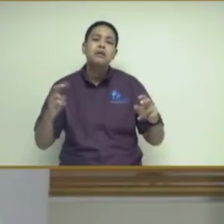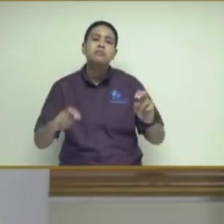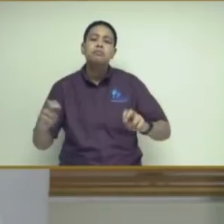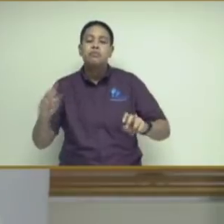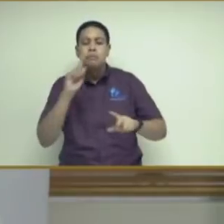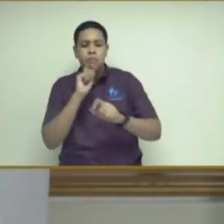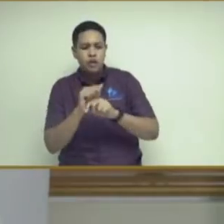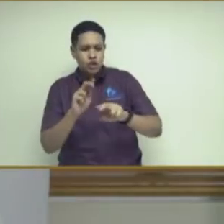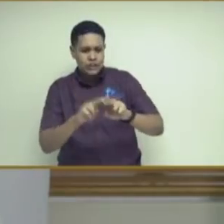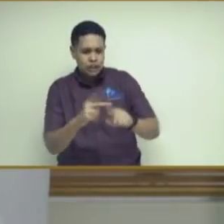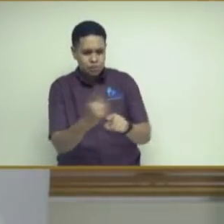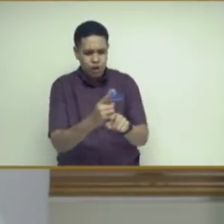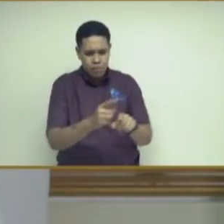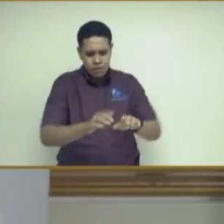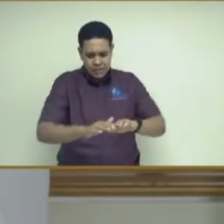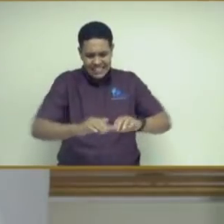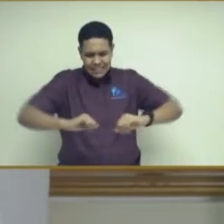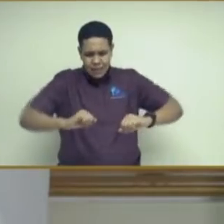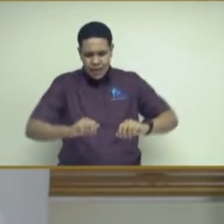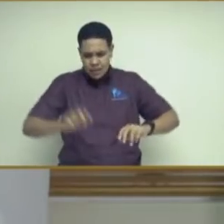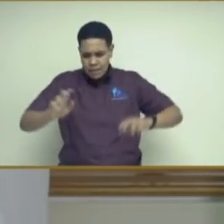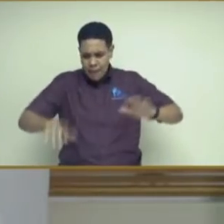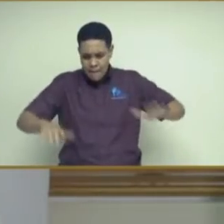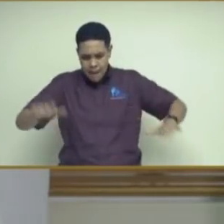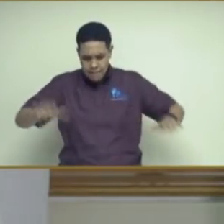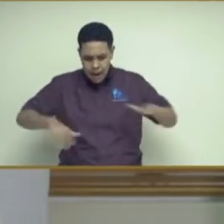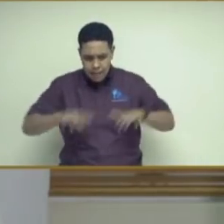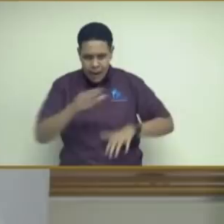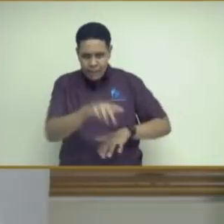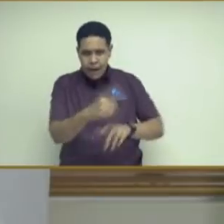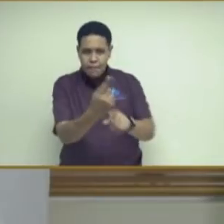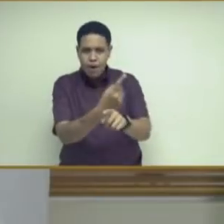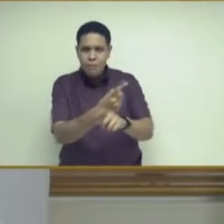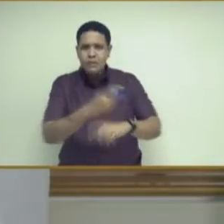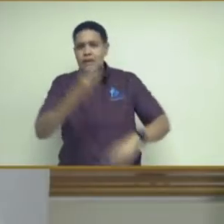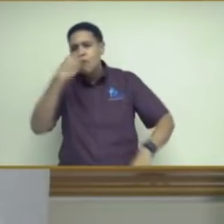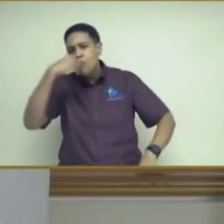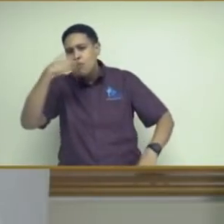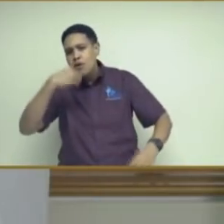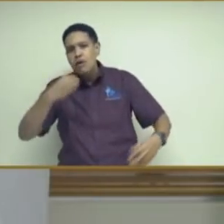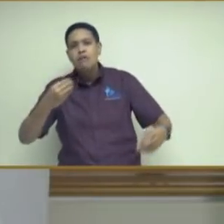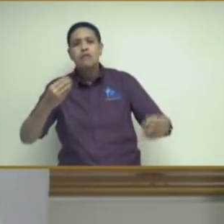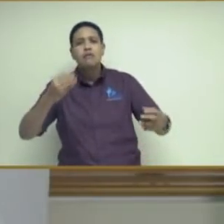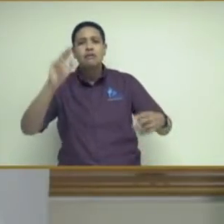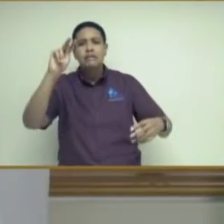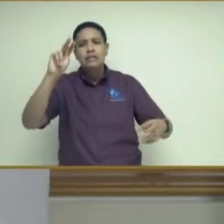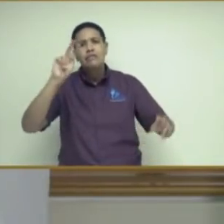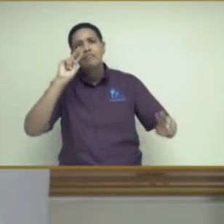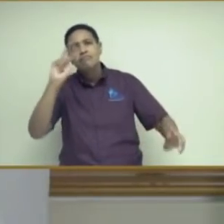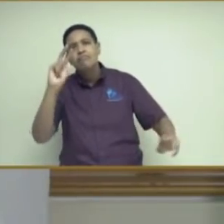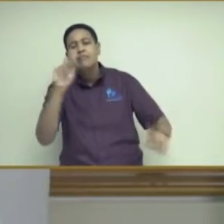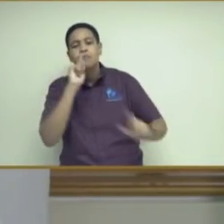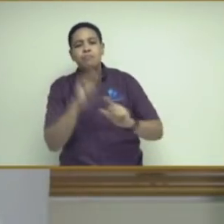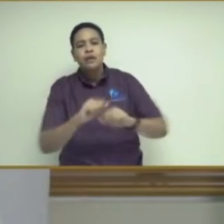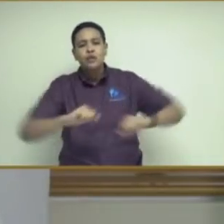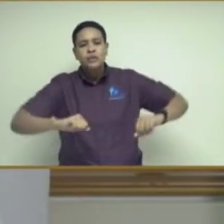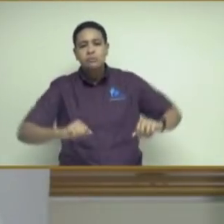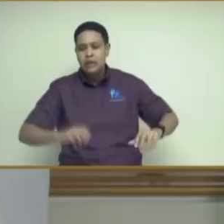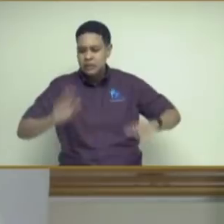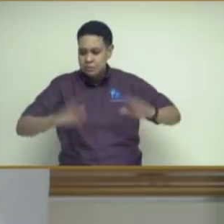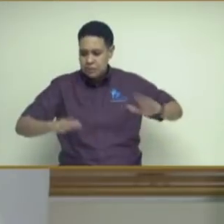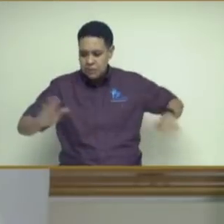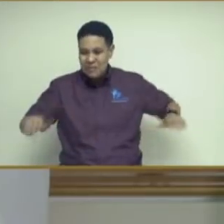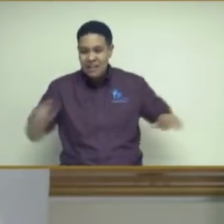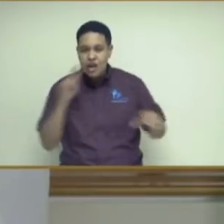arrangements, or otherwise dining areas, TV rooms, to ensure that the physical distancing protocol is